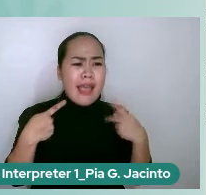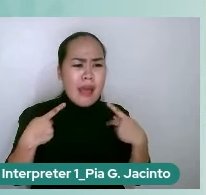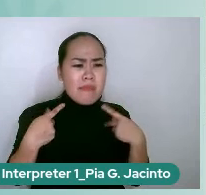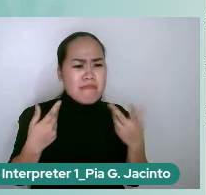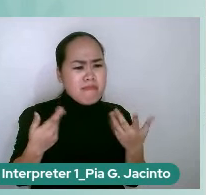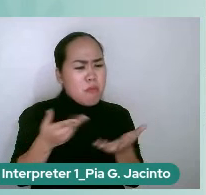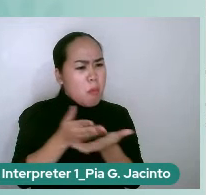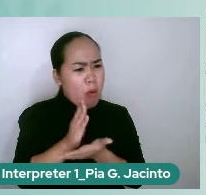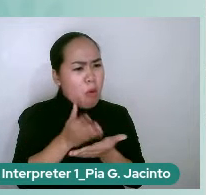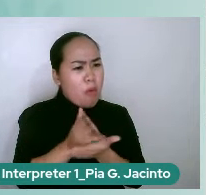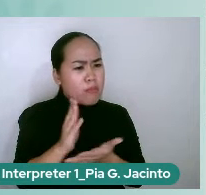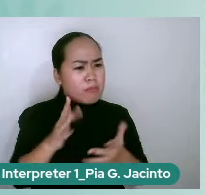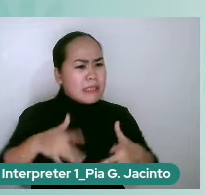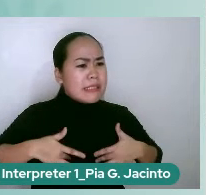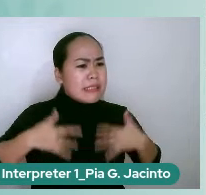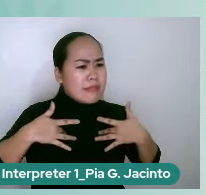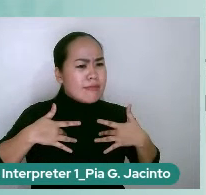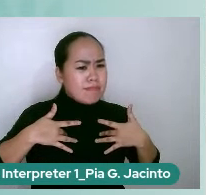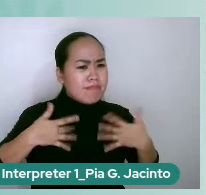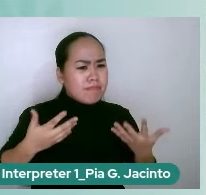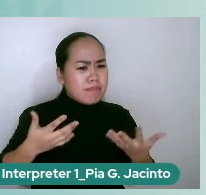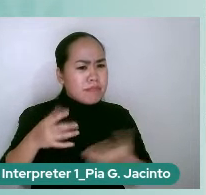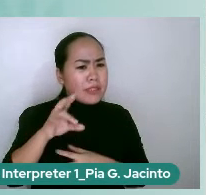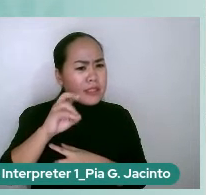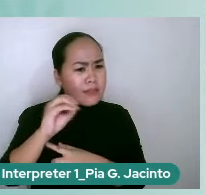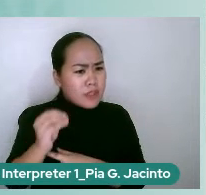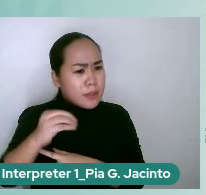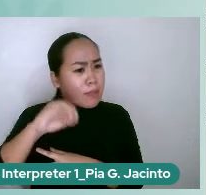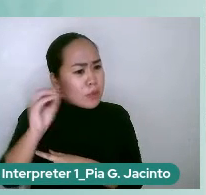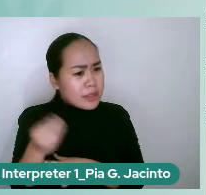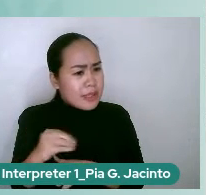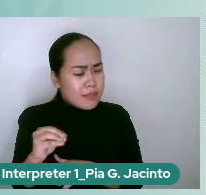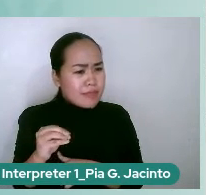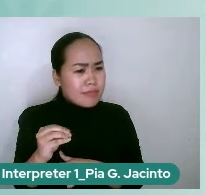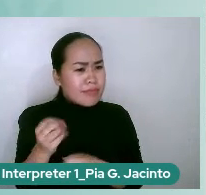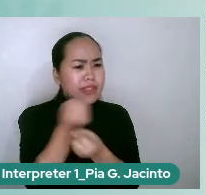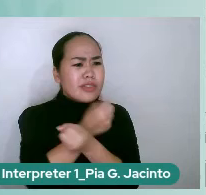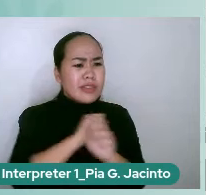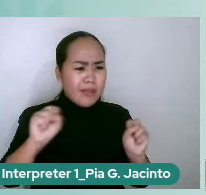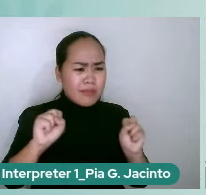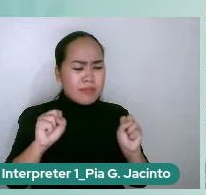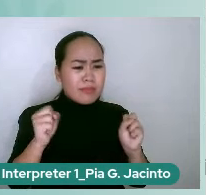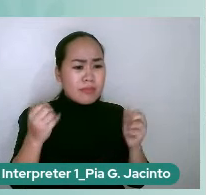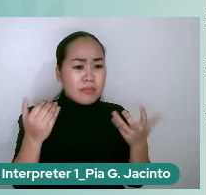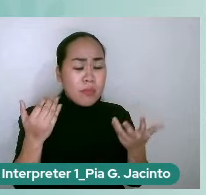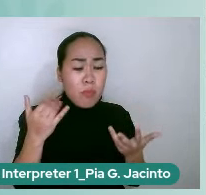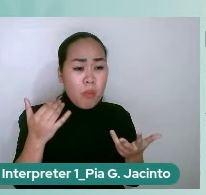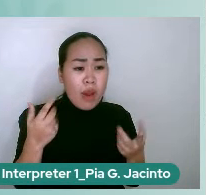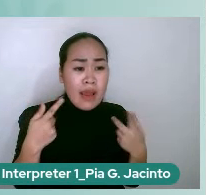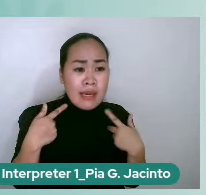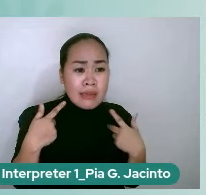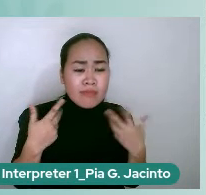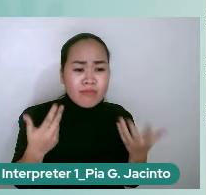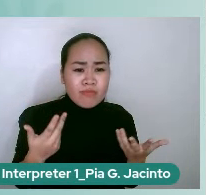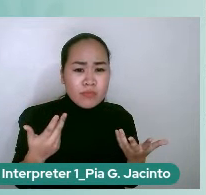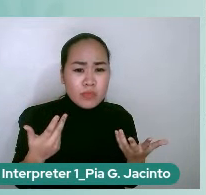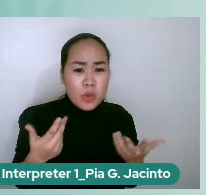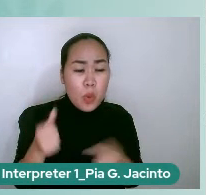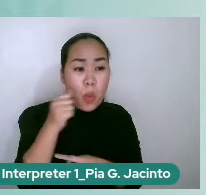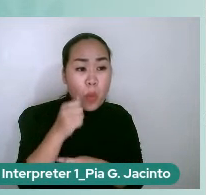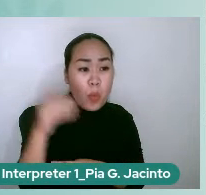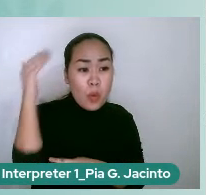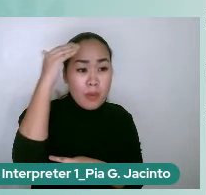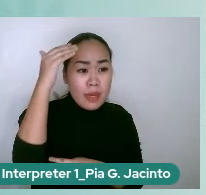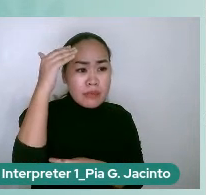can exceed 70%. And also, very importantly, why cervical cancer? Because when women go